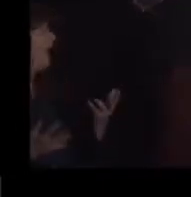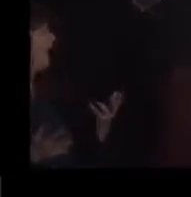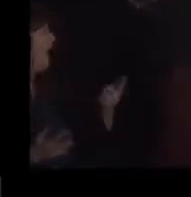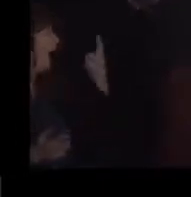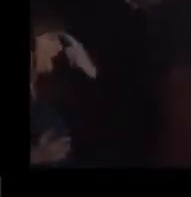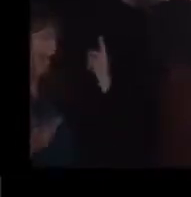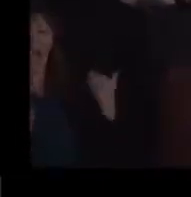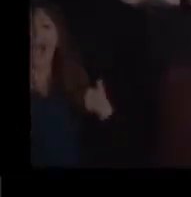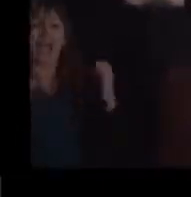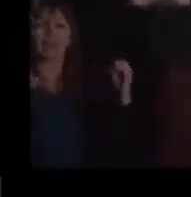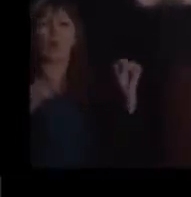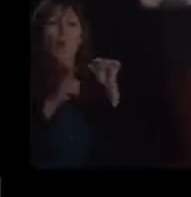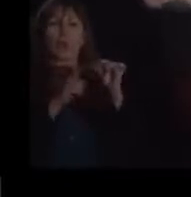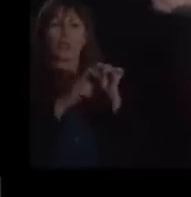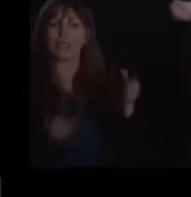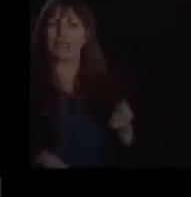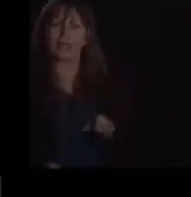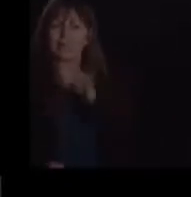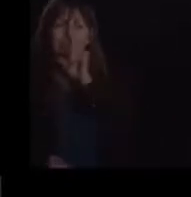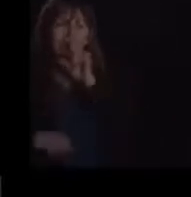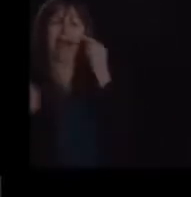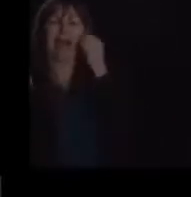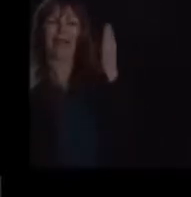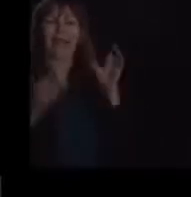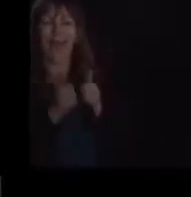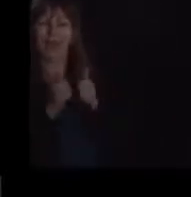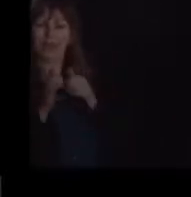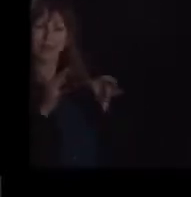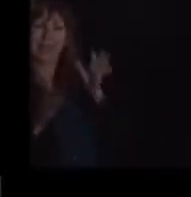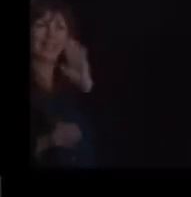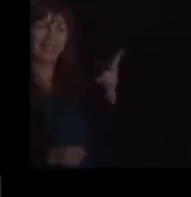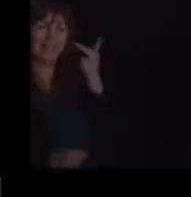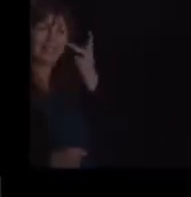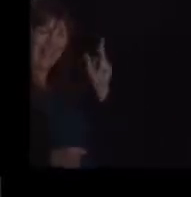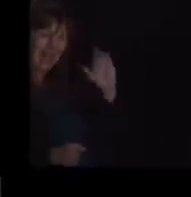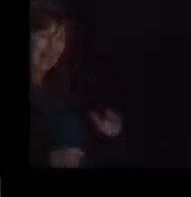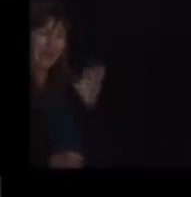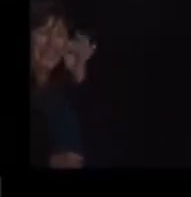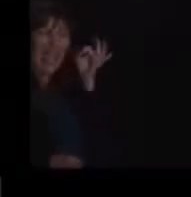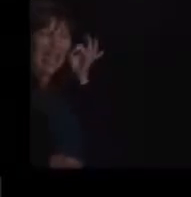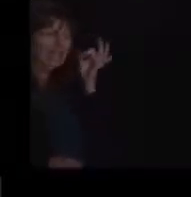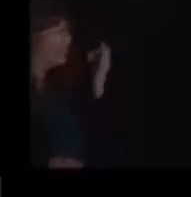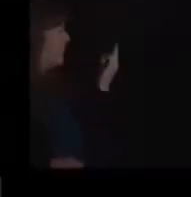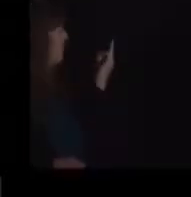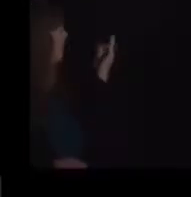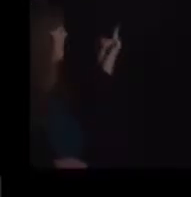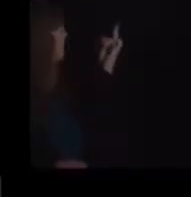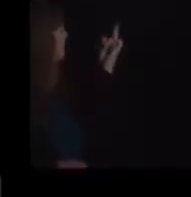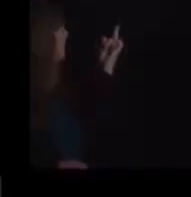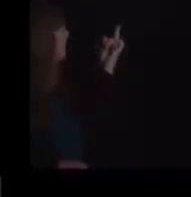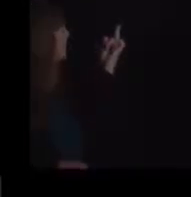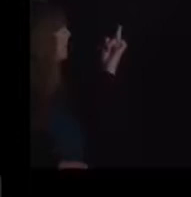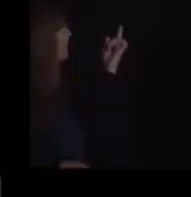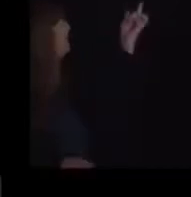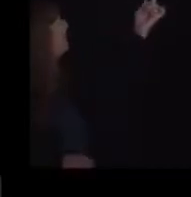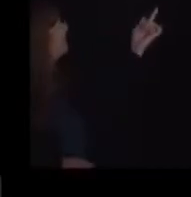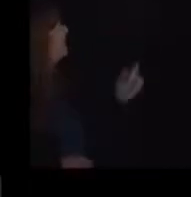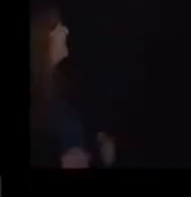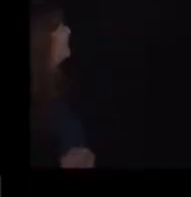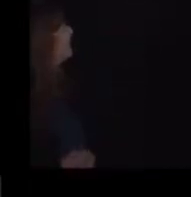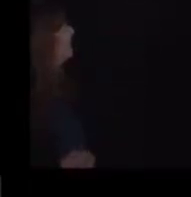I kind of have no words. I think there's a little kitten that bursts out of someone's stomach at some point. Hang on.